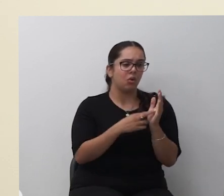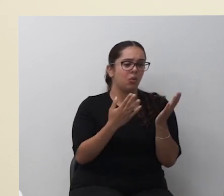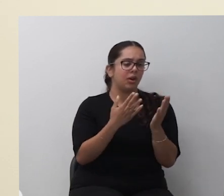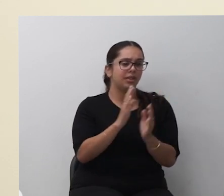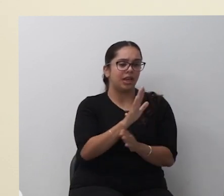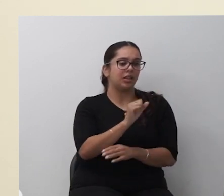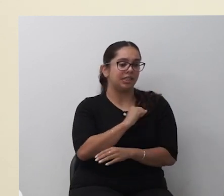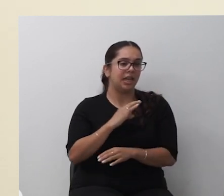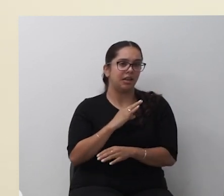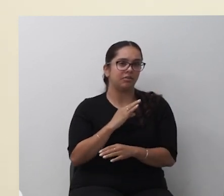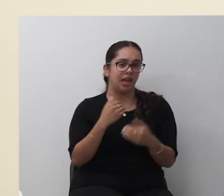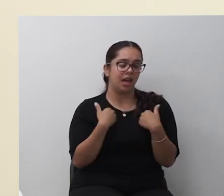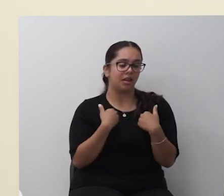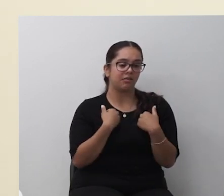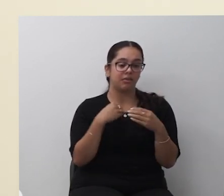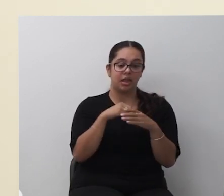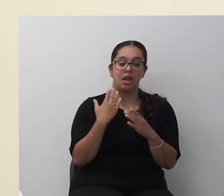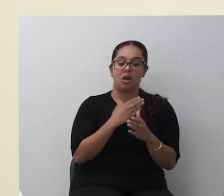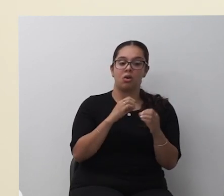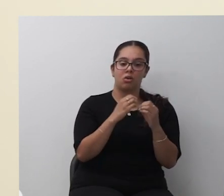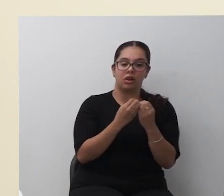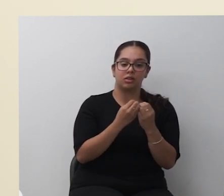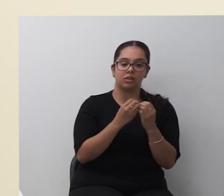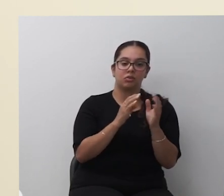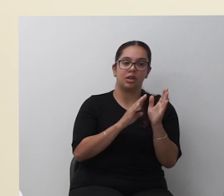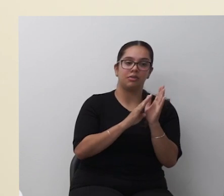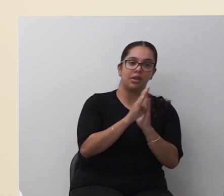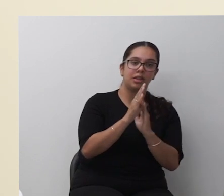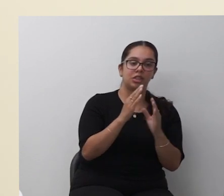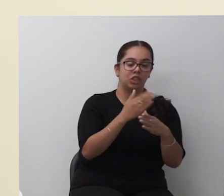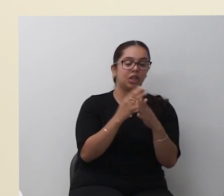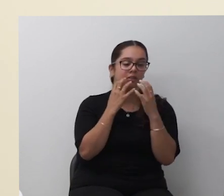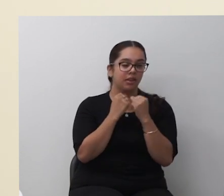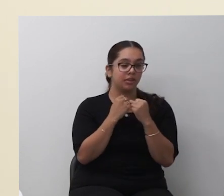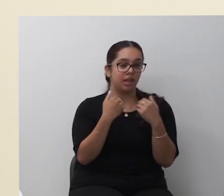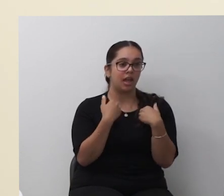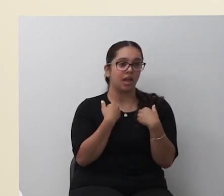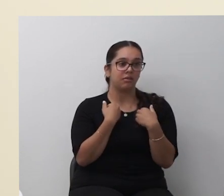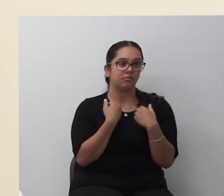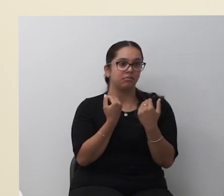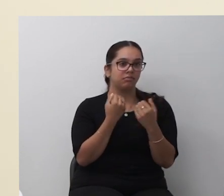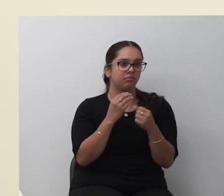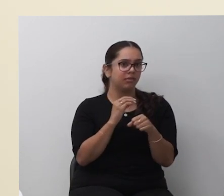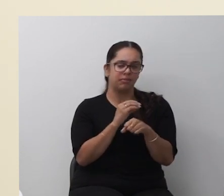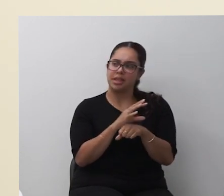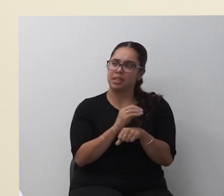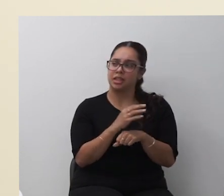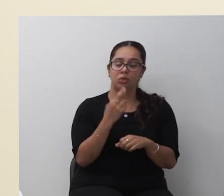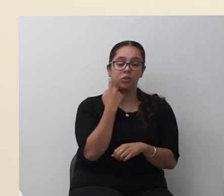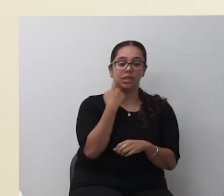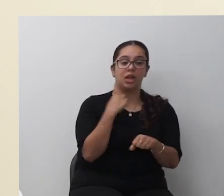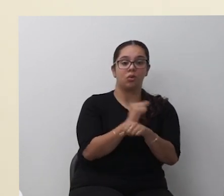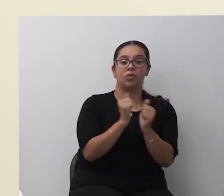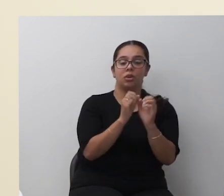staff play in our organization to advance our shared values. And there will be some insights. I was recently working with an